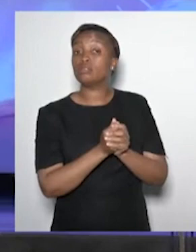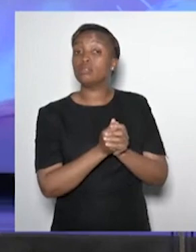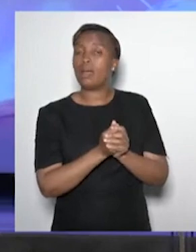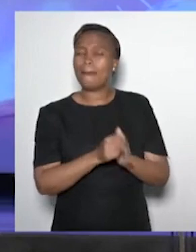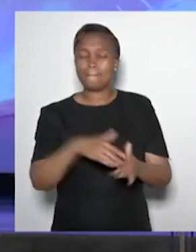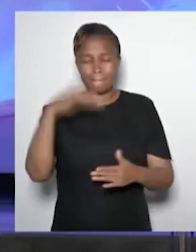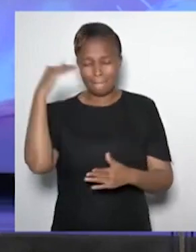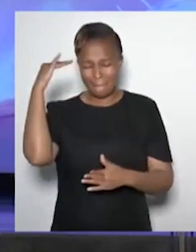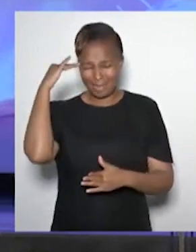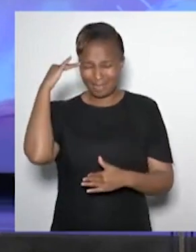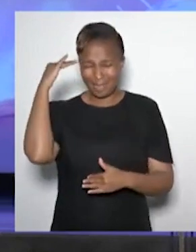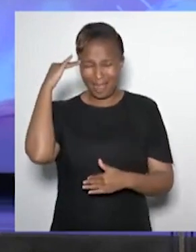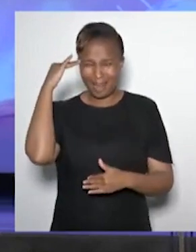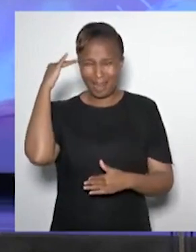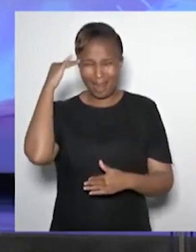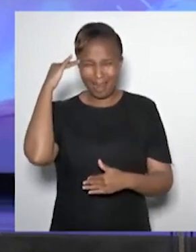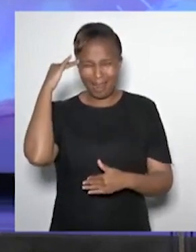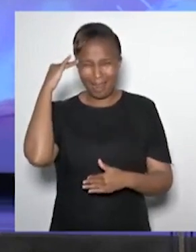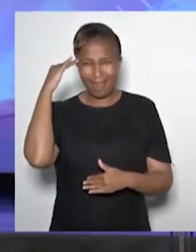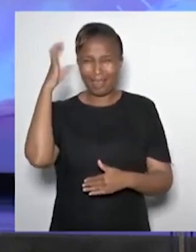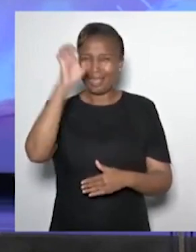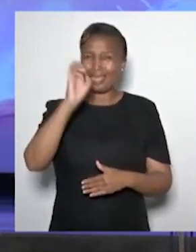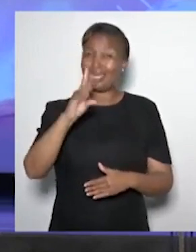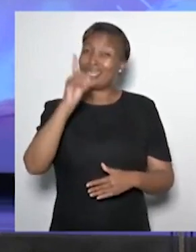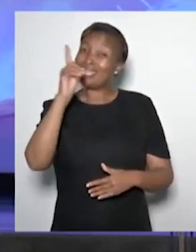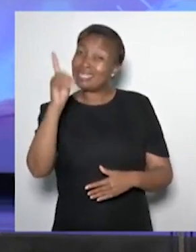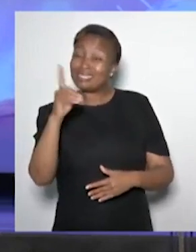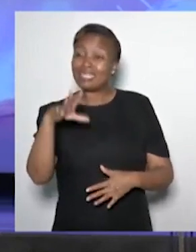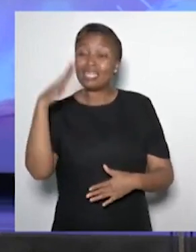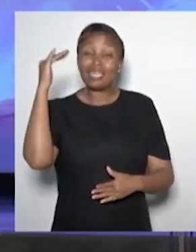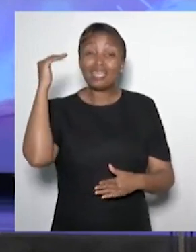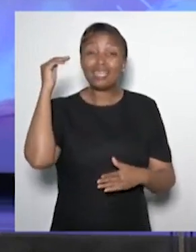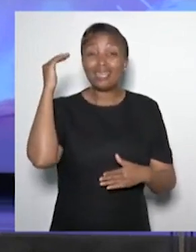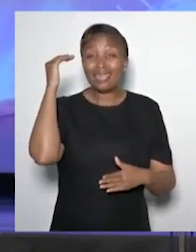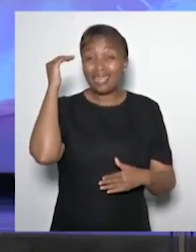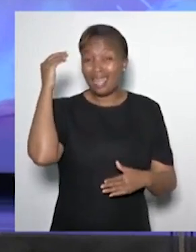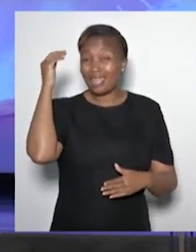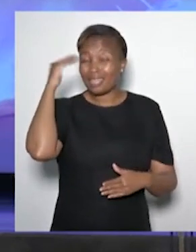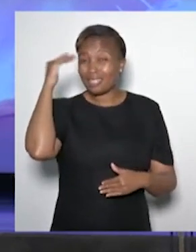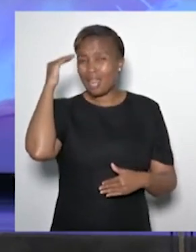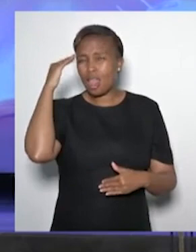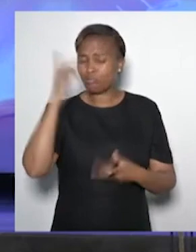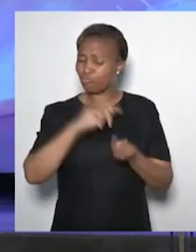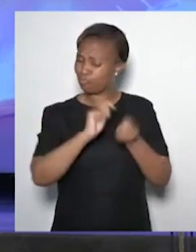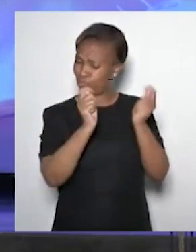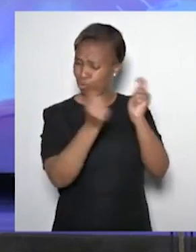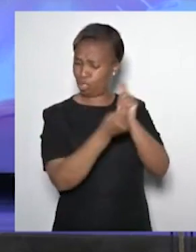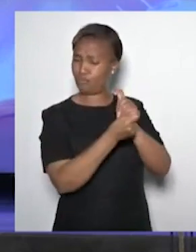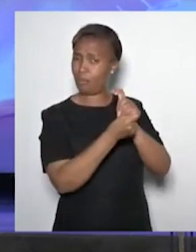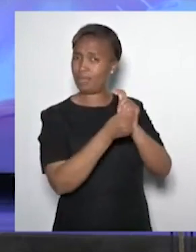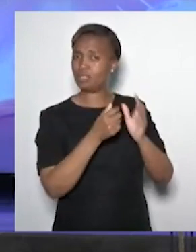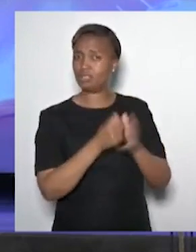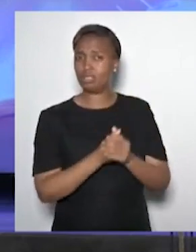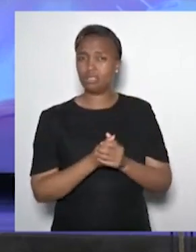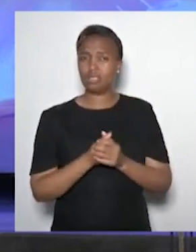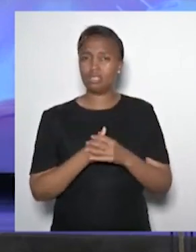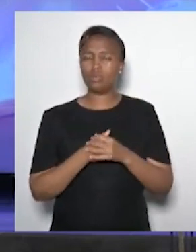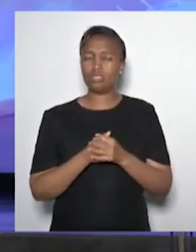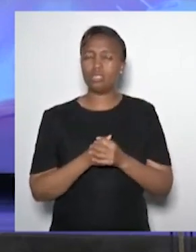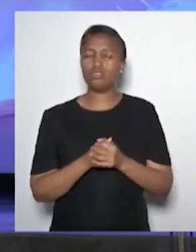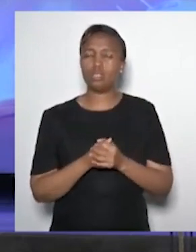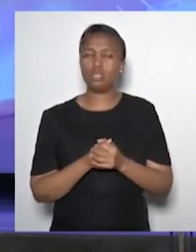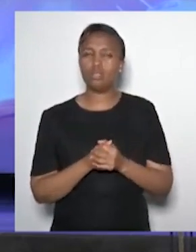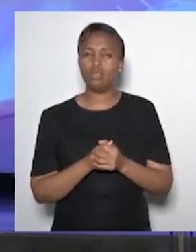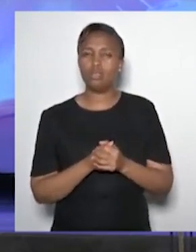mental, academic, intellectual transformation,